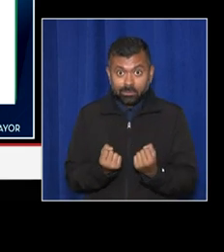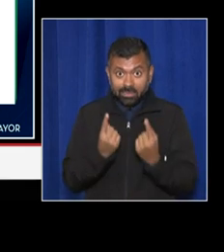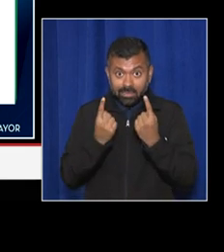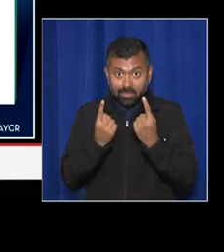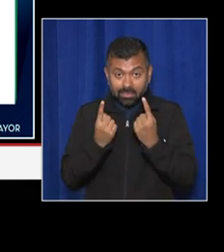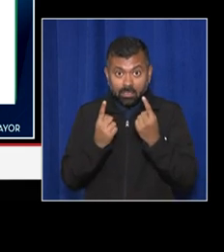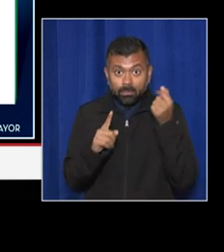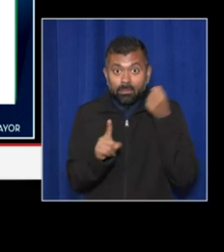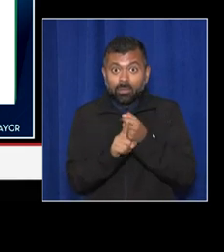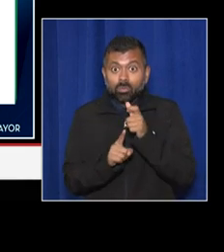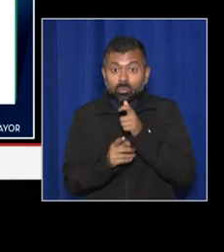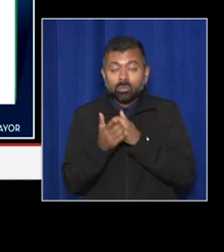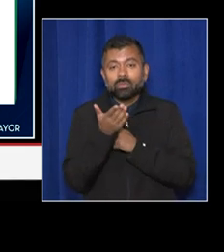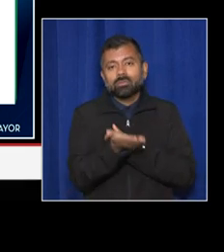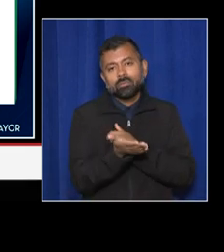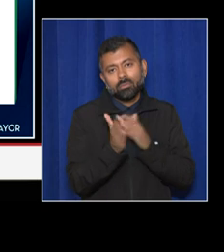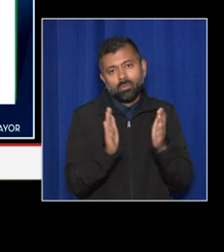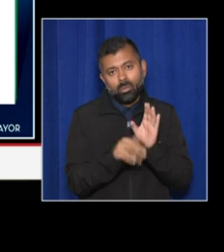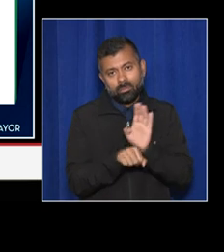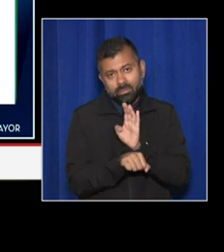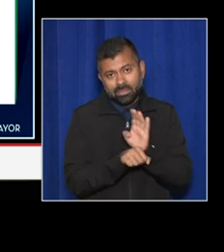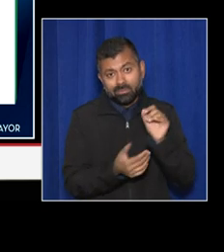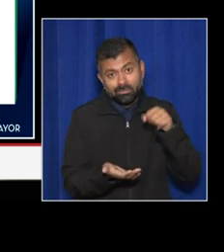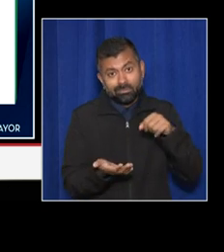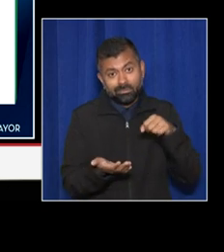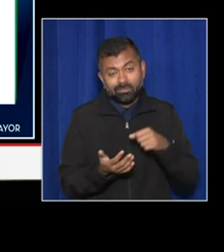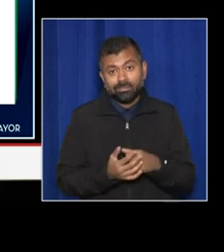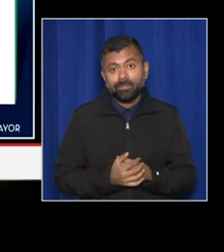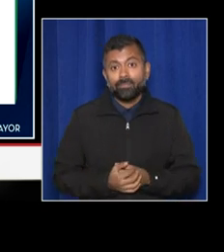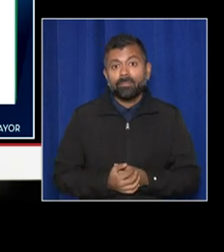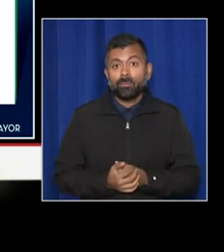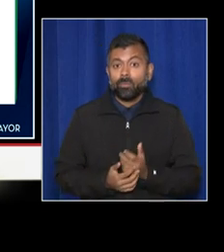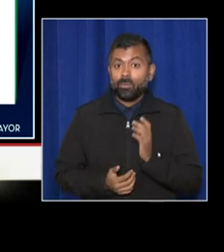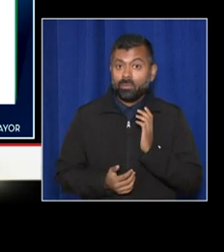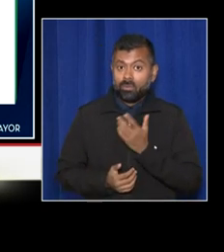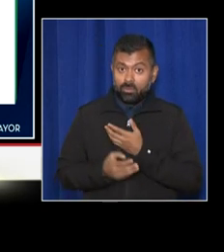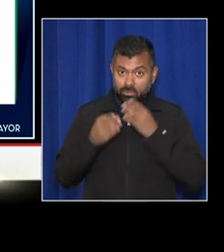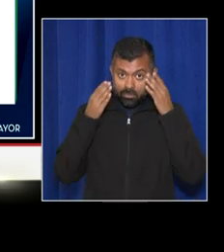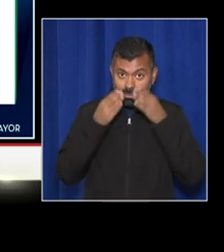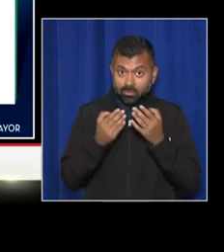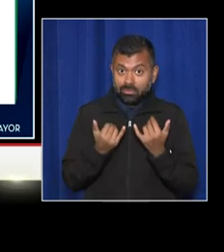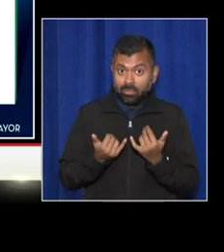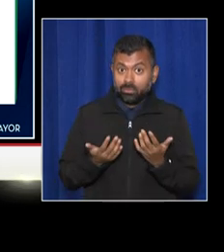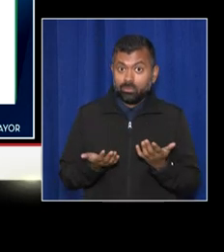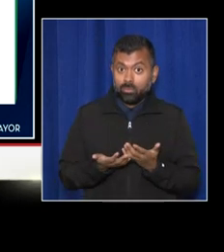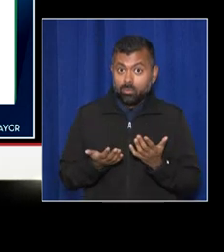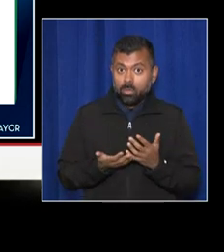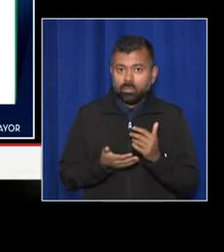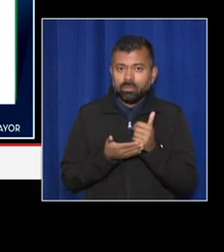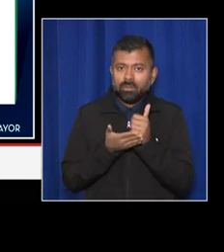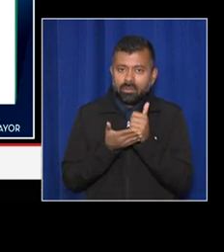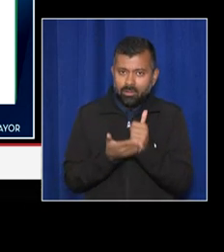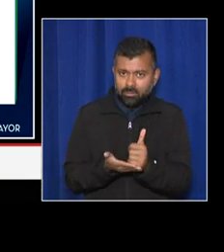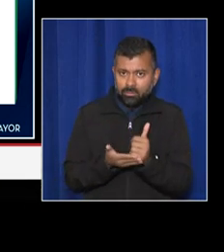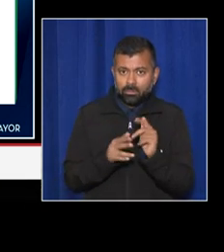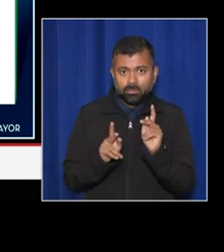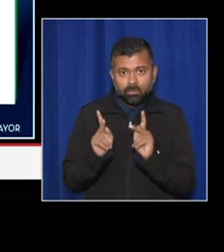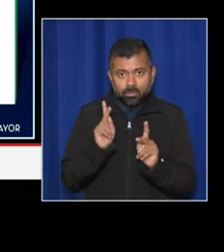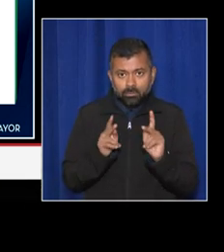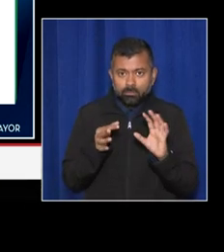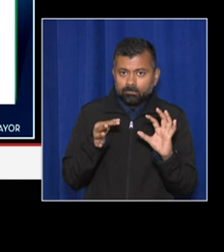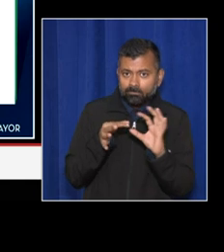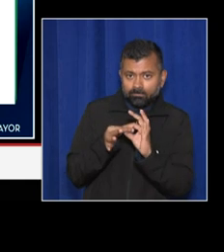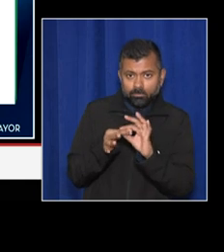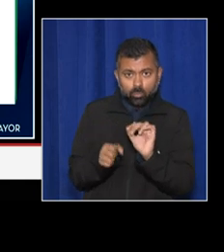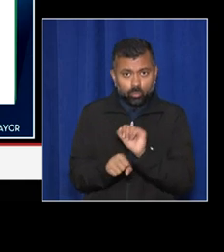are impacted. So at this point, our focus is on helping to reconnect people with employment. And